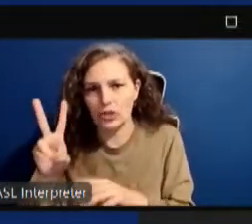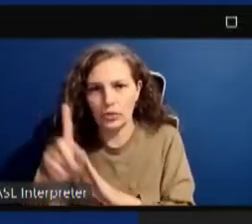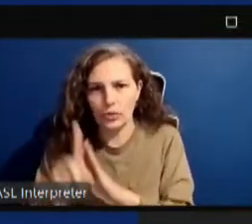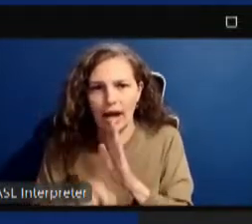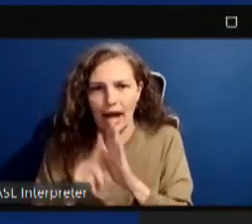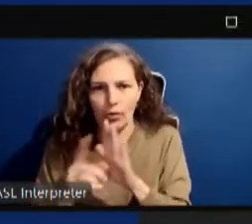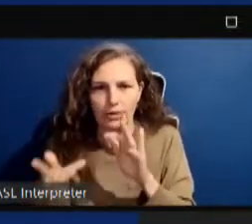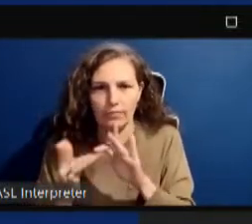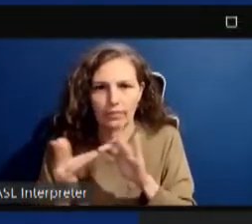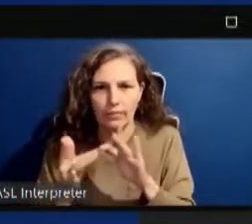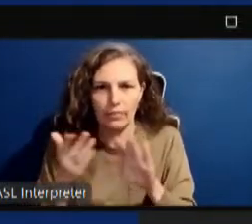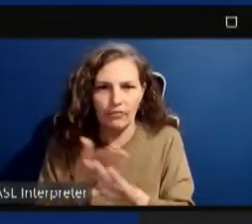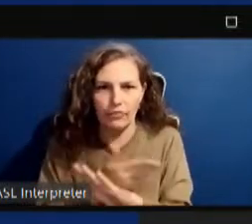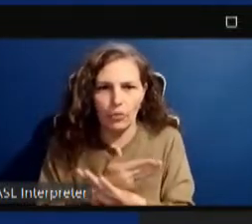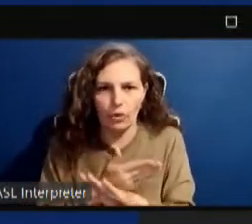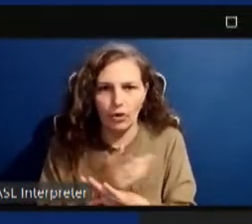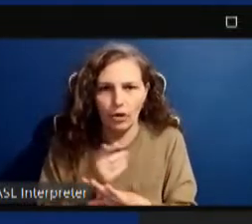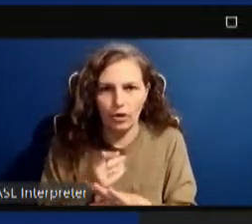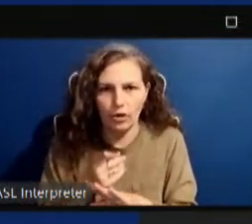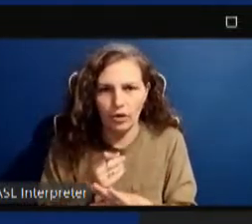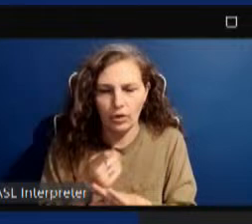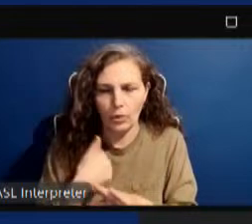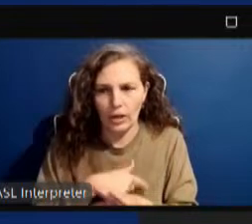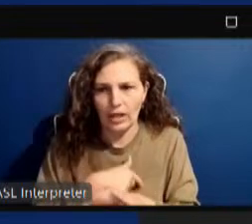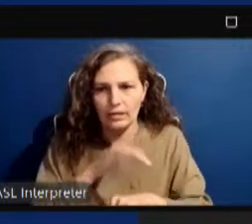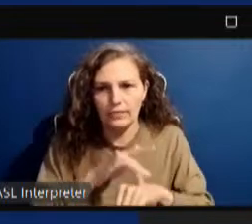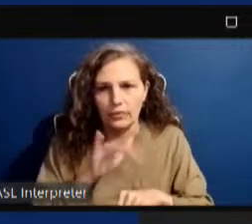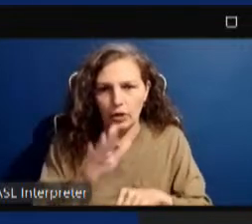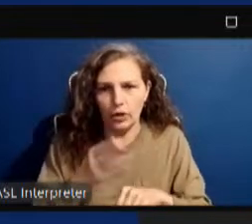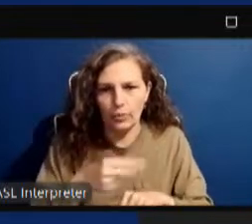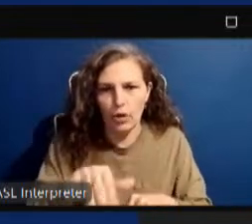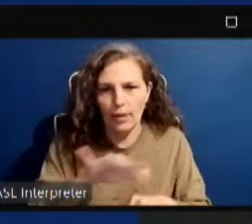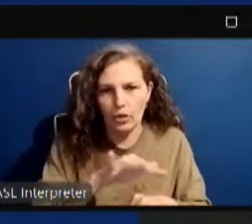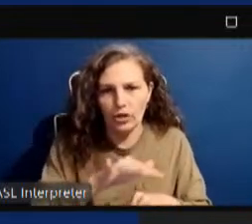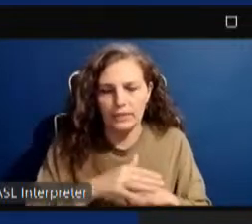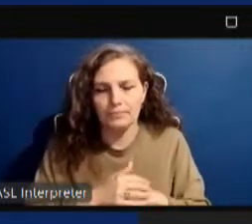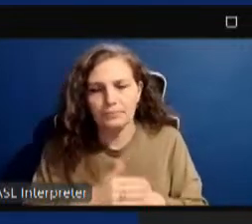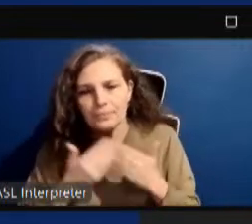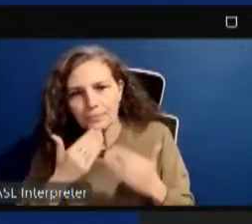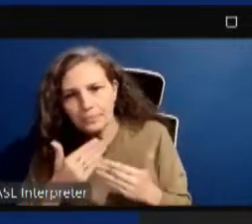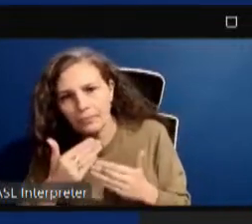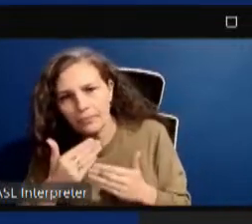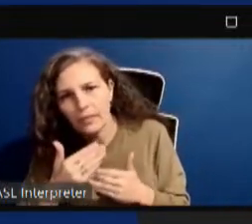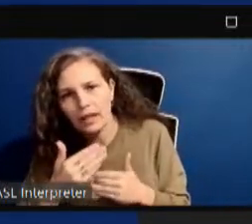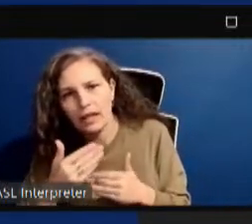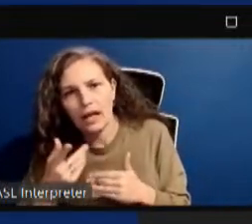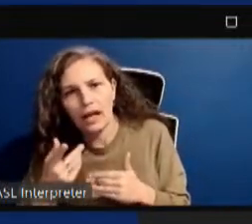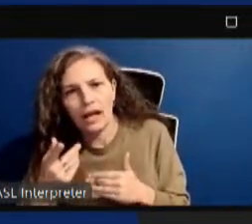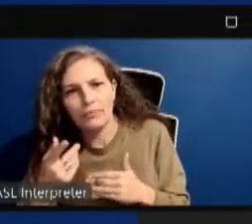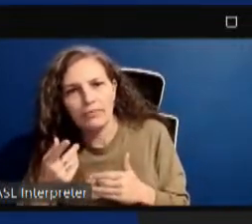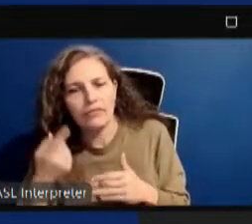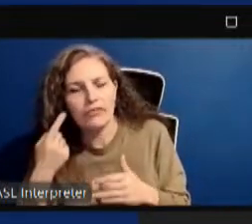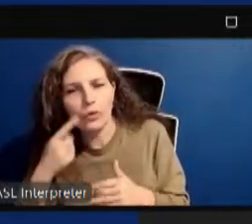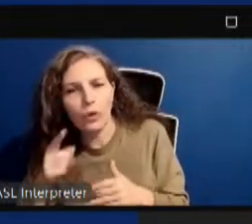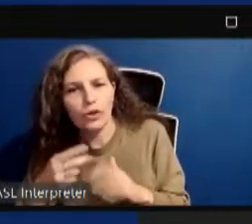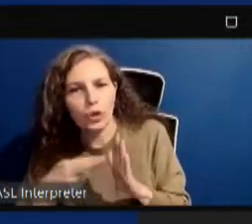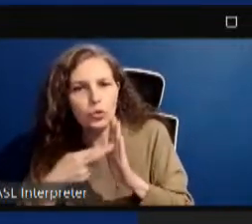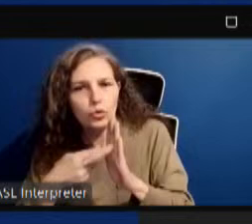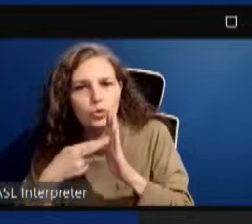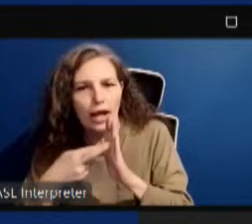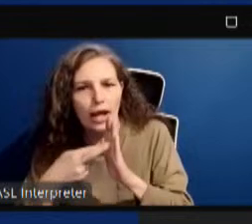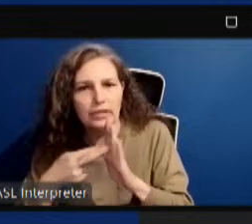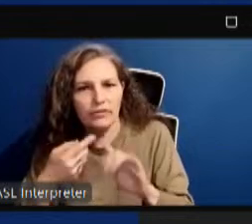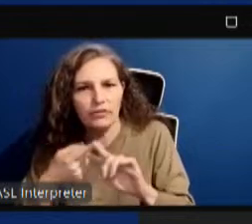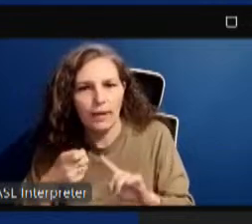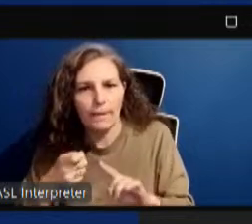Thank you. And a final question for you, but also for our reps from Public Works that are on. Can you tell us about how both